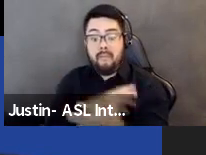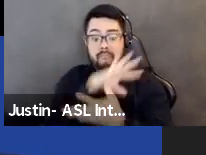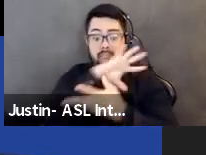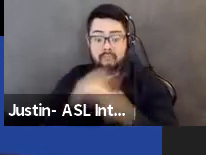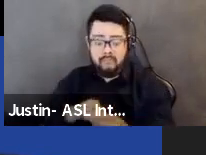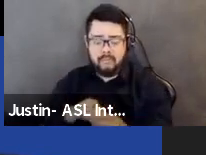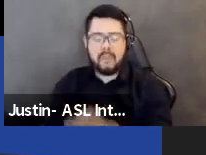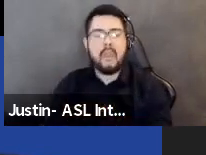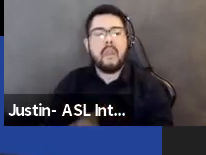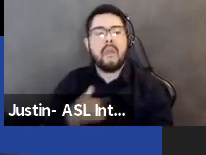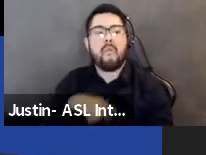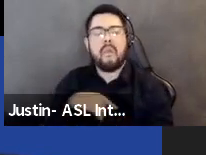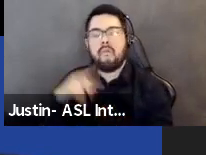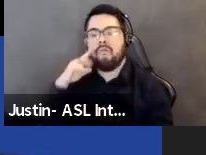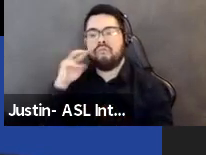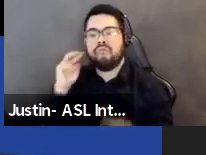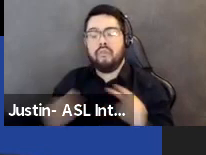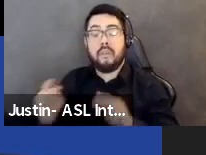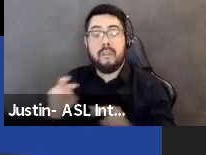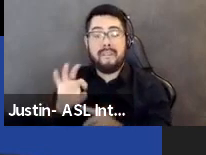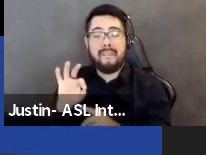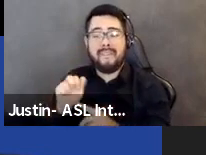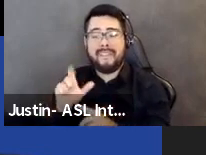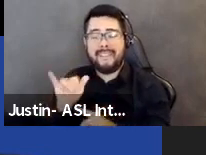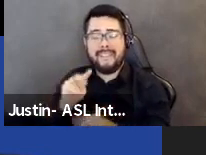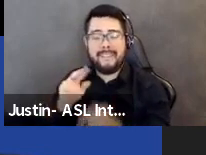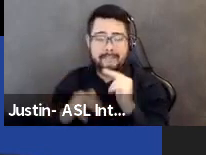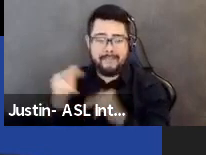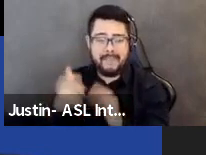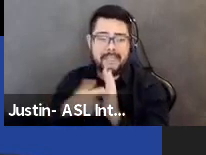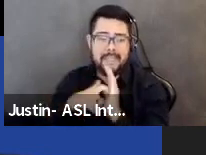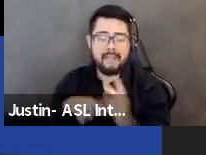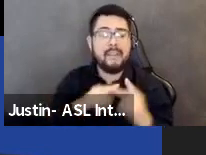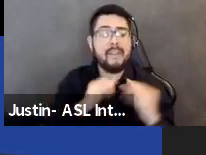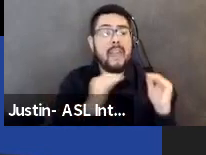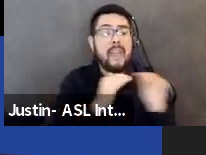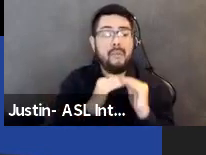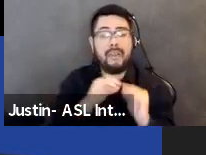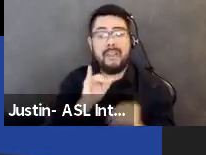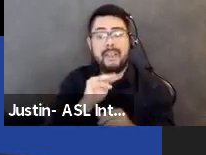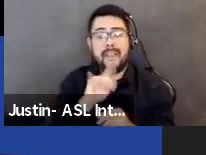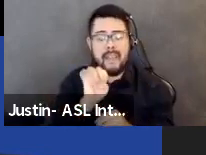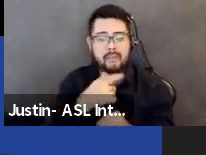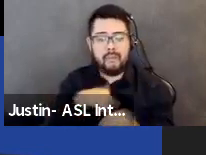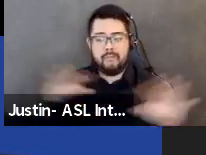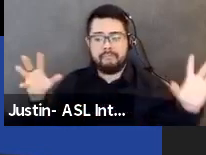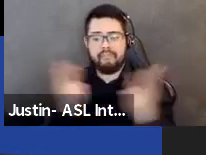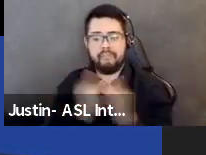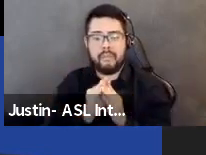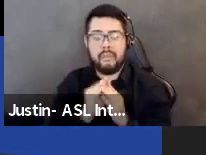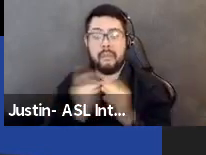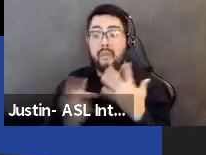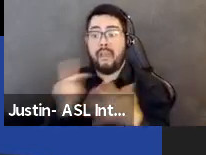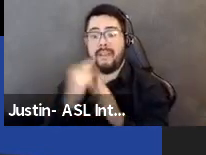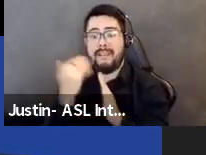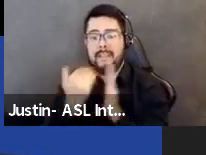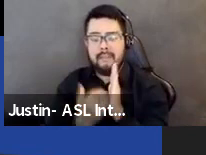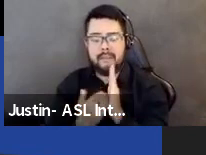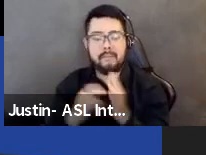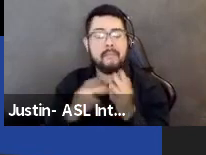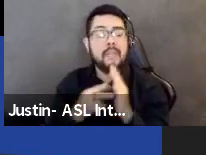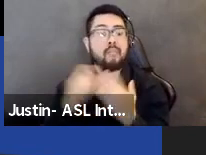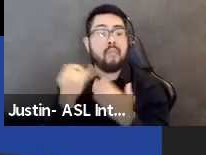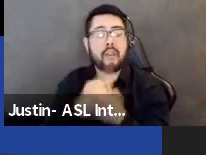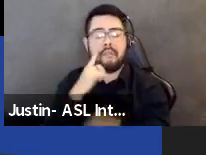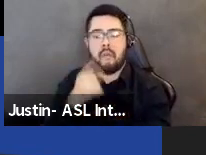needs we took the equity index we added them together to create a prioritized list a pro projects for us as a